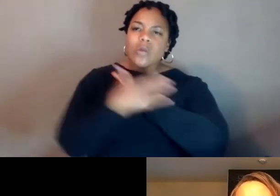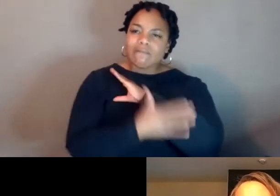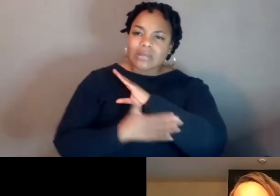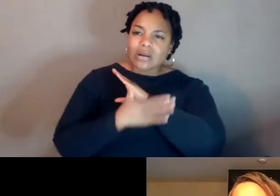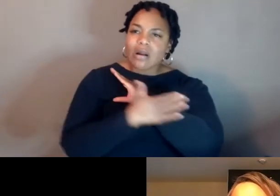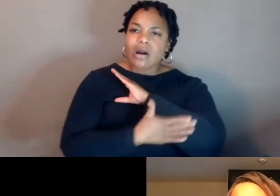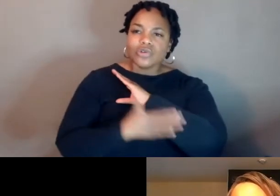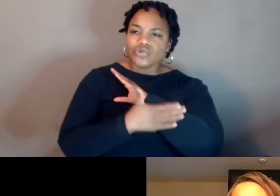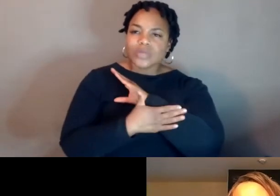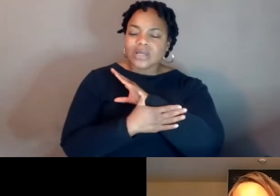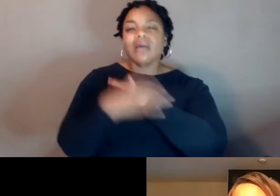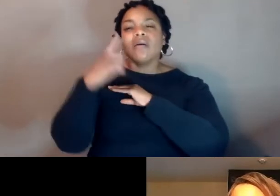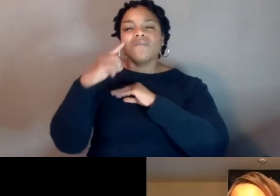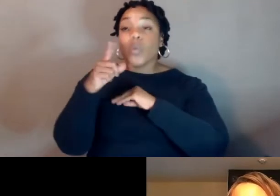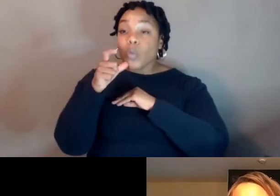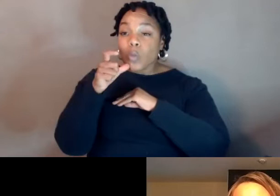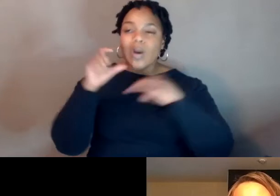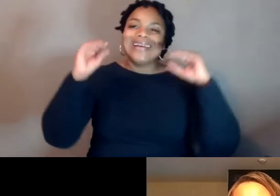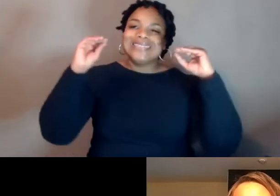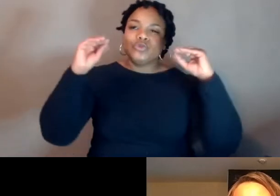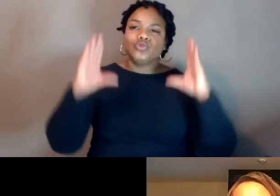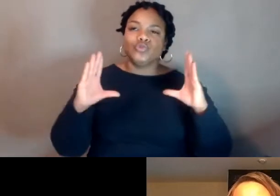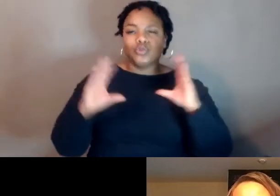mostly K through 12 personnel,